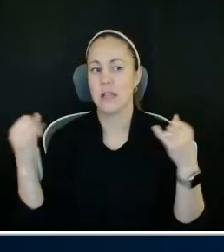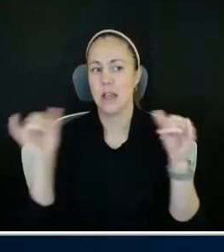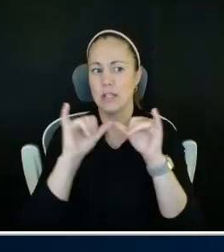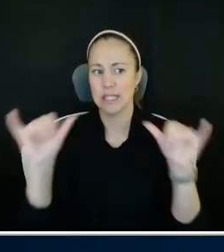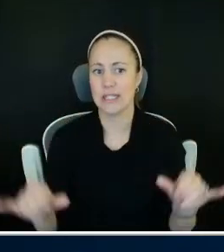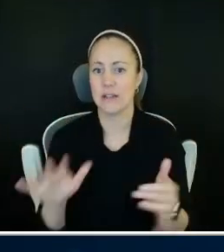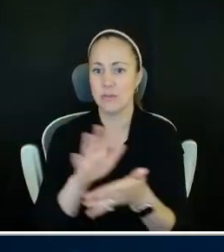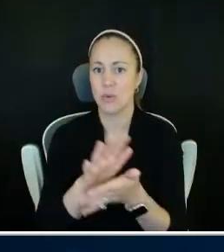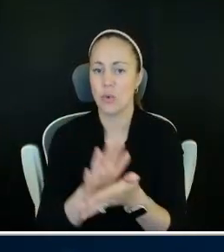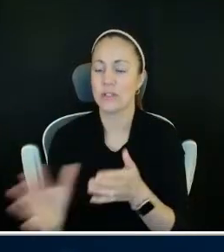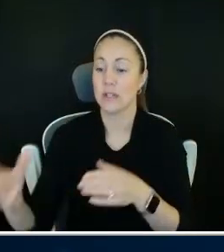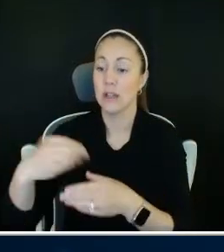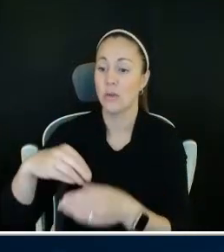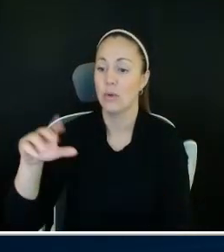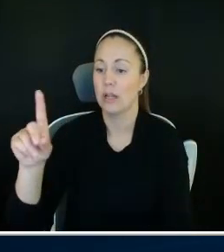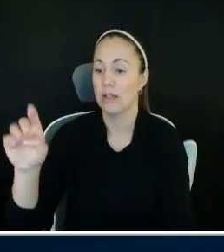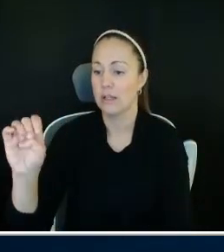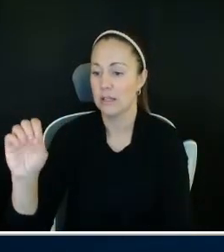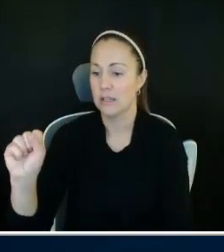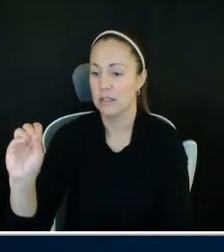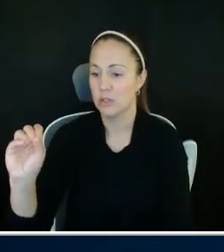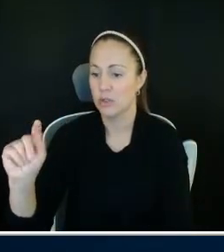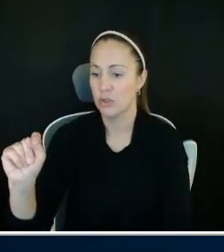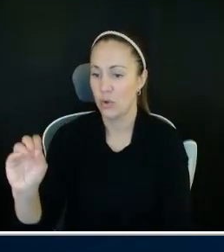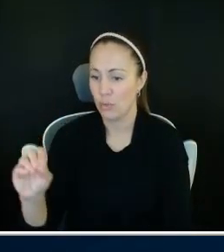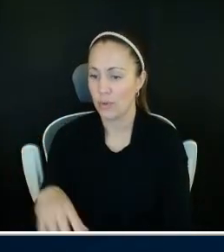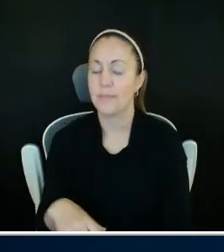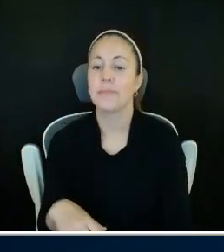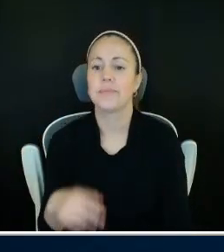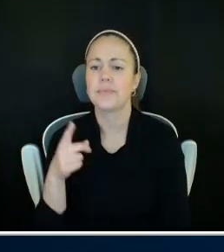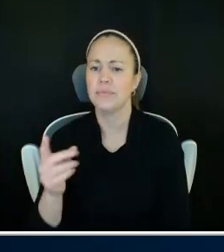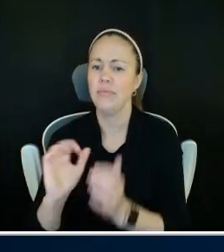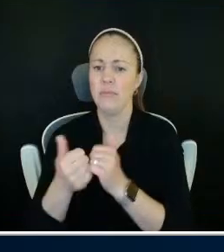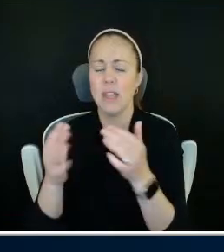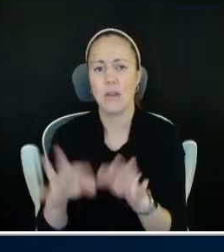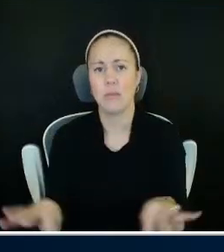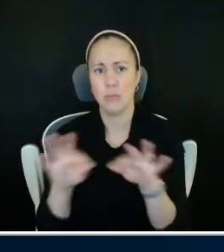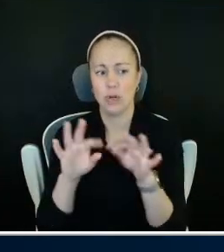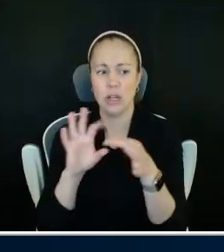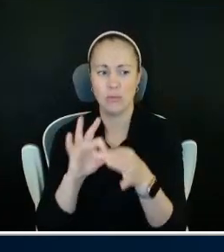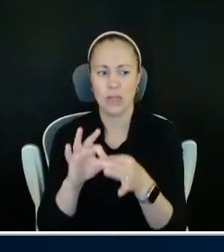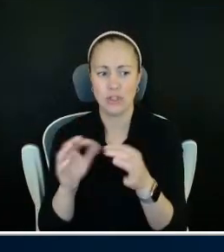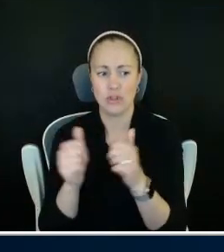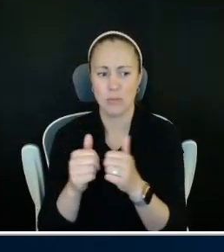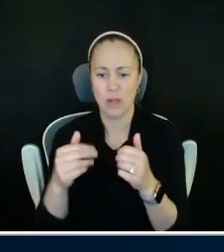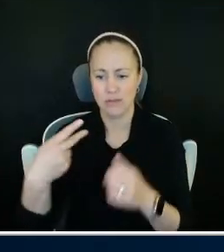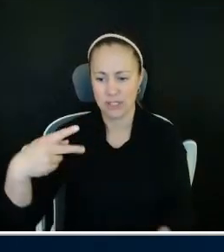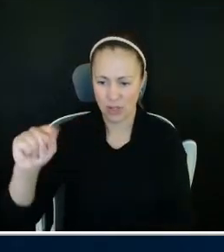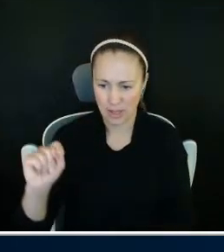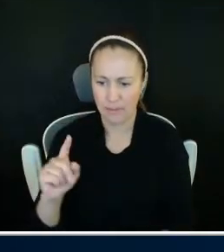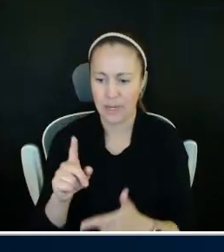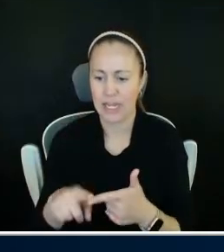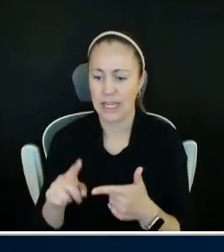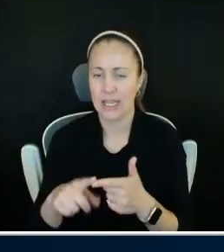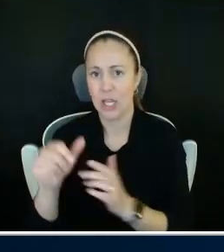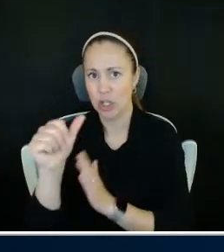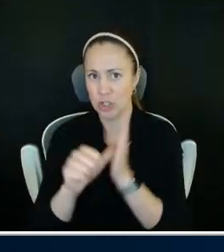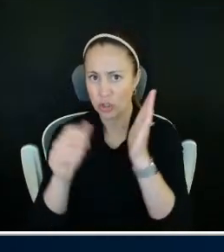where Lael goes to school. How important is that relationship between physical therapy, the surgeons, and the athletic